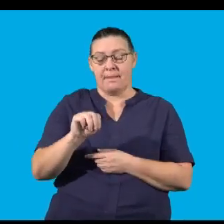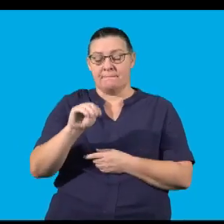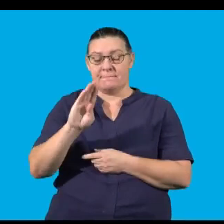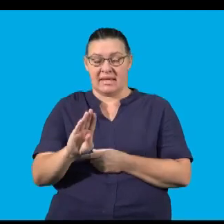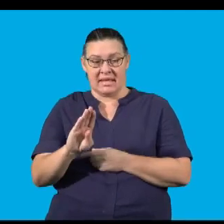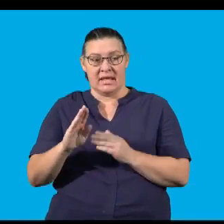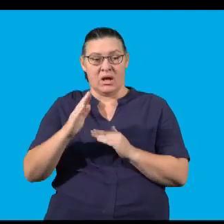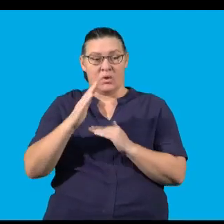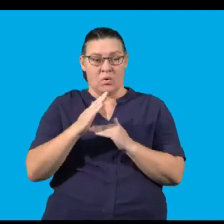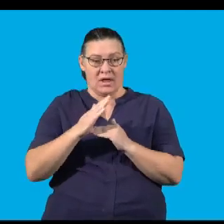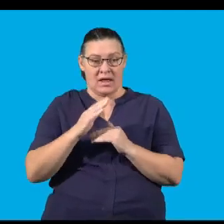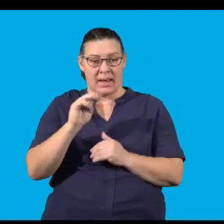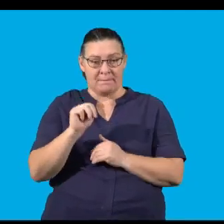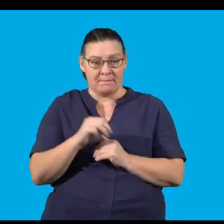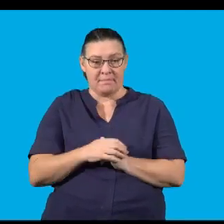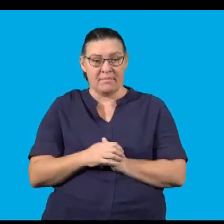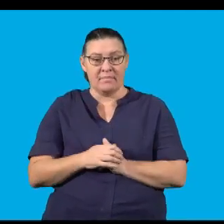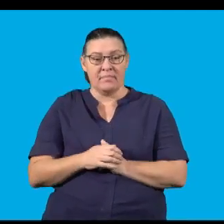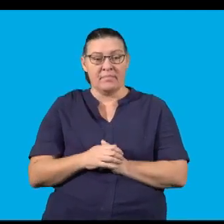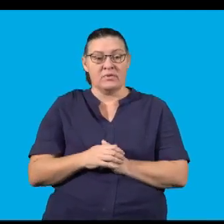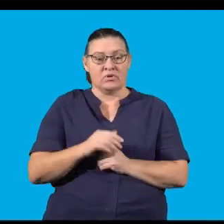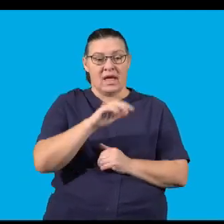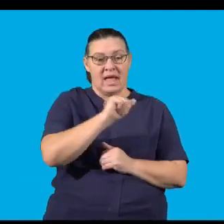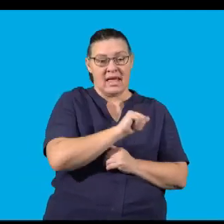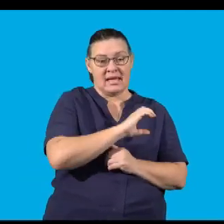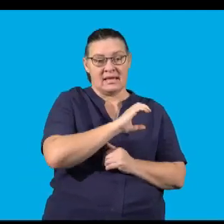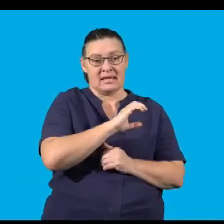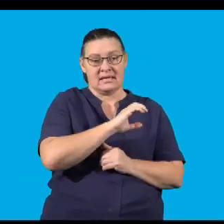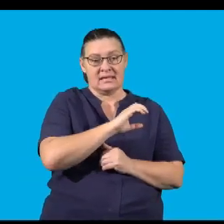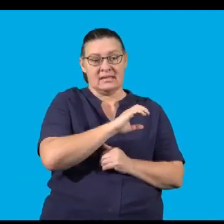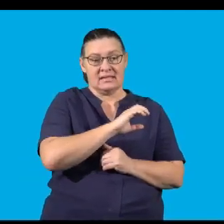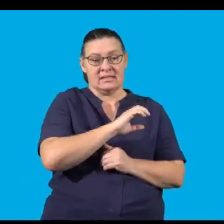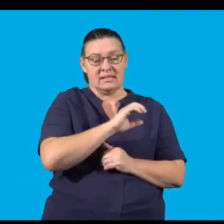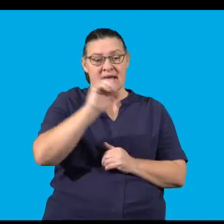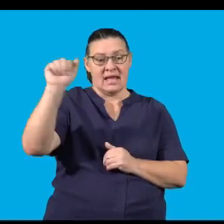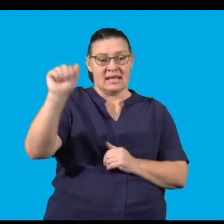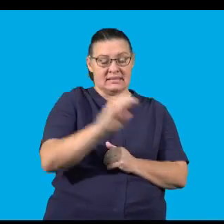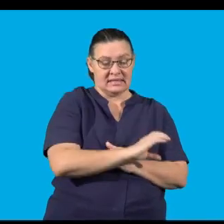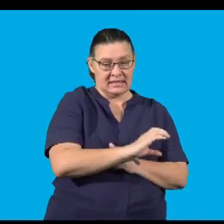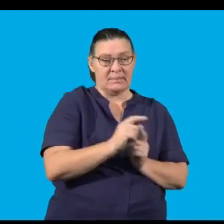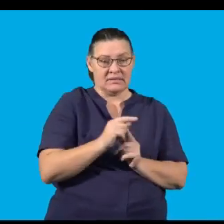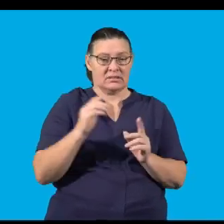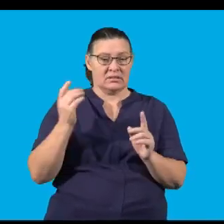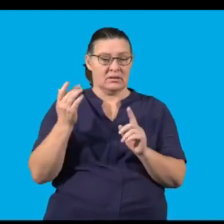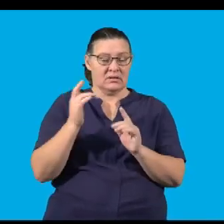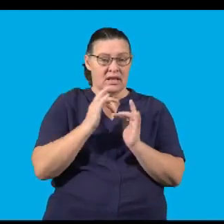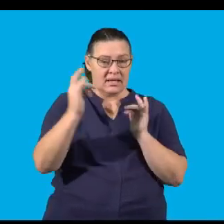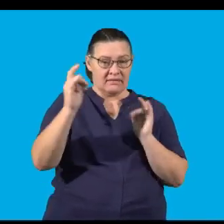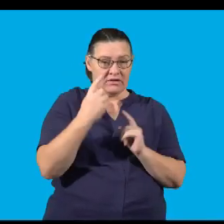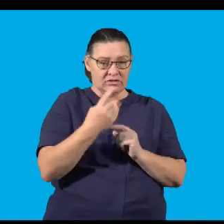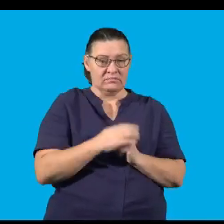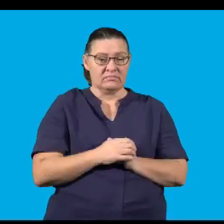angle AMB. So again, we need to join A to C. Show that angle